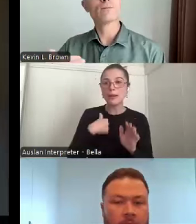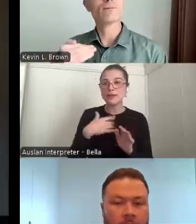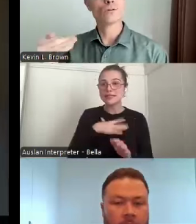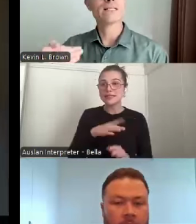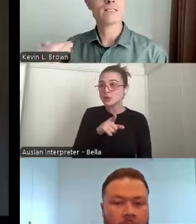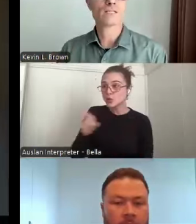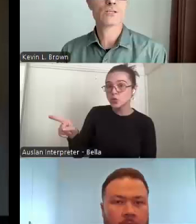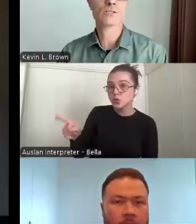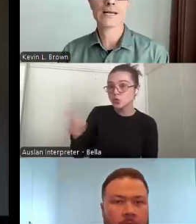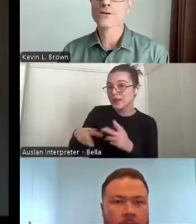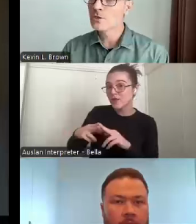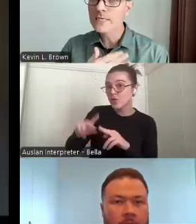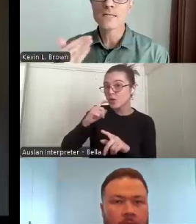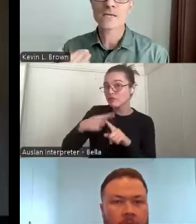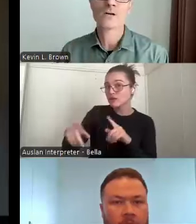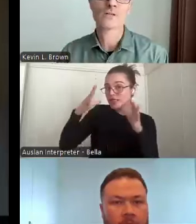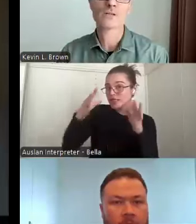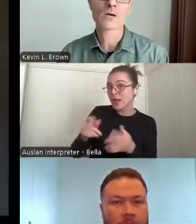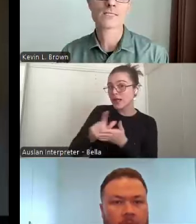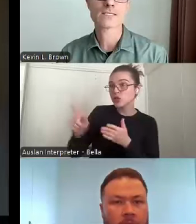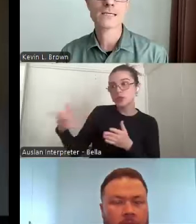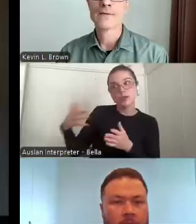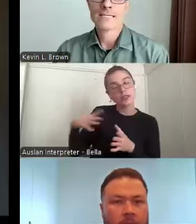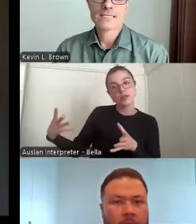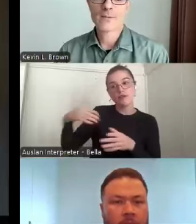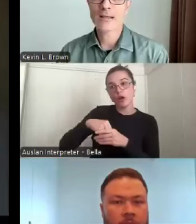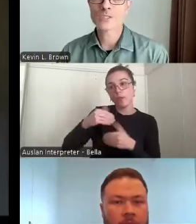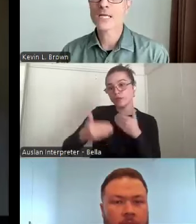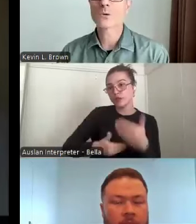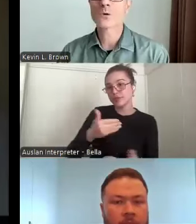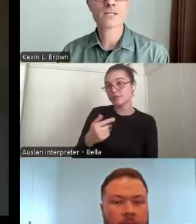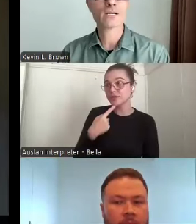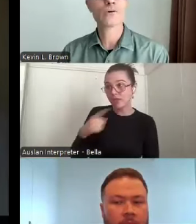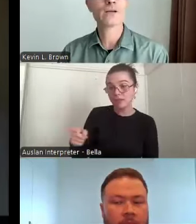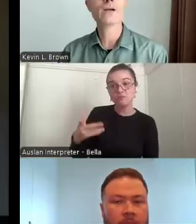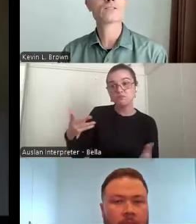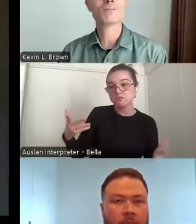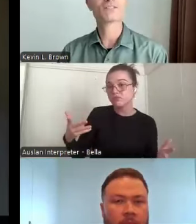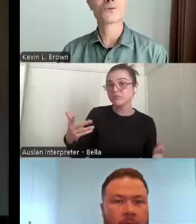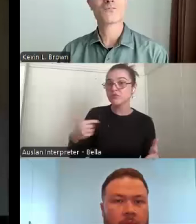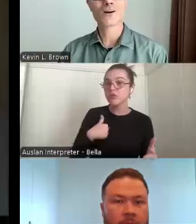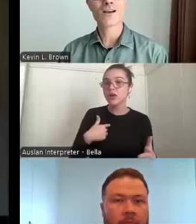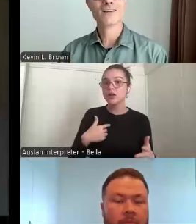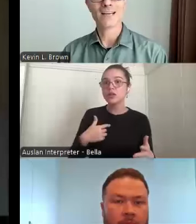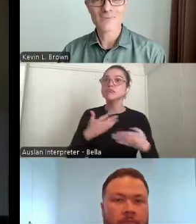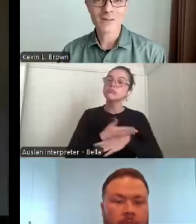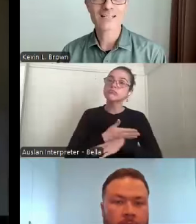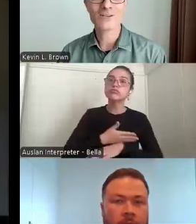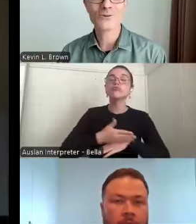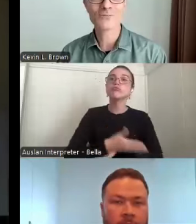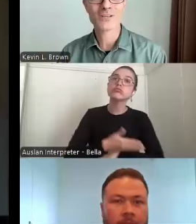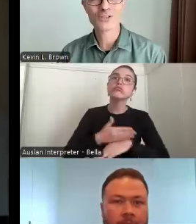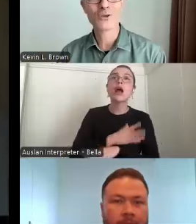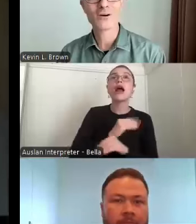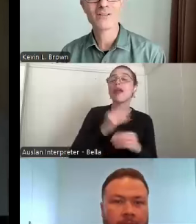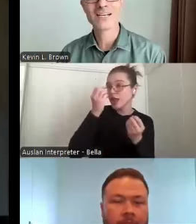if you're going to be approving these decisions later, you need to be involved in this process. And tell them, hey, there's nothing worse than us doing weeks or months worth of work and coming back to